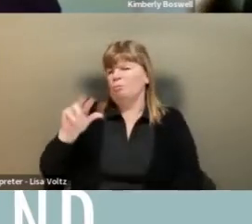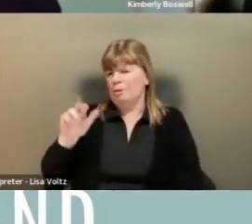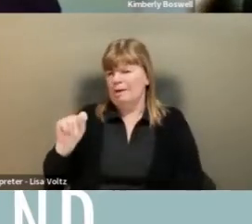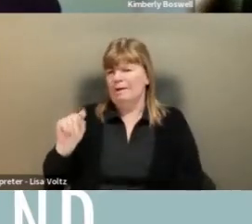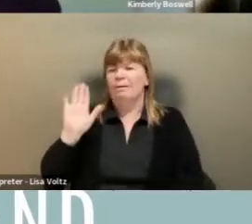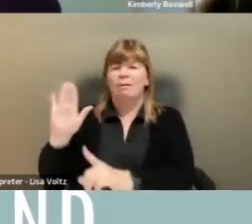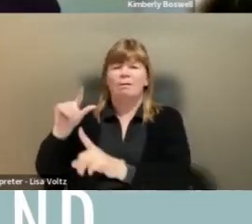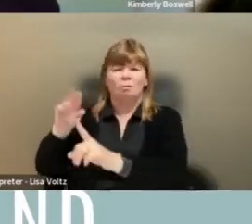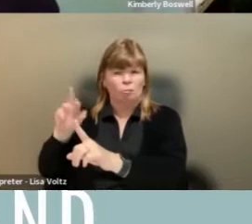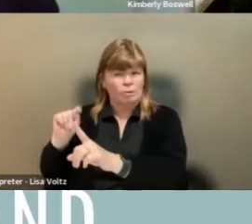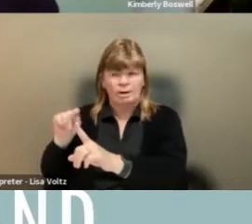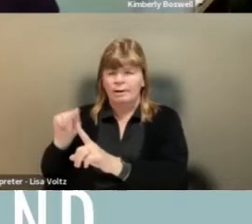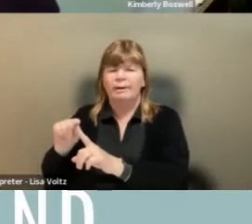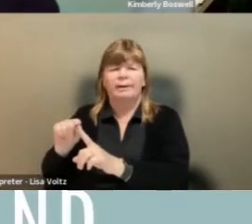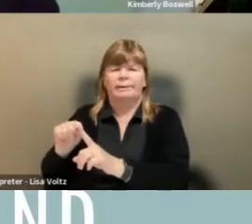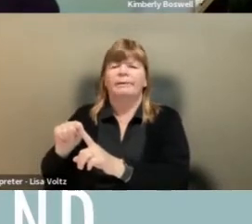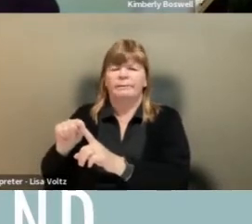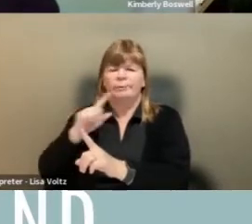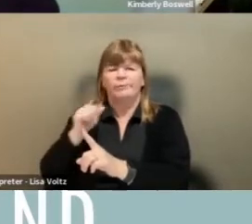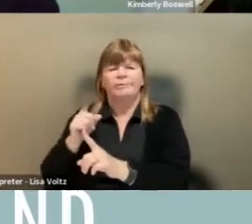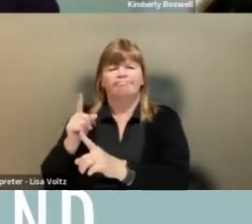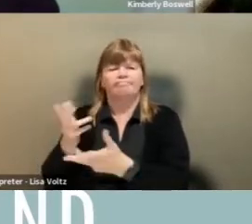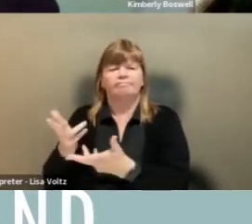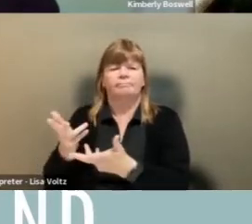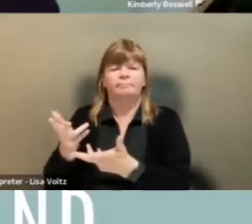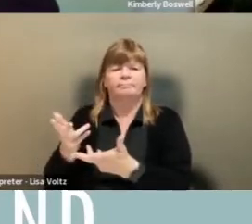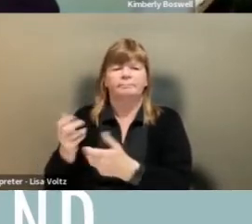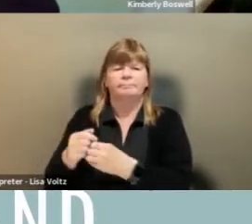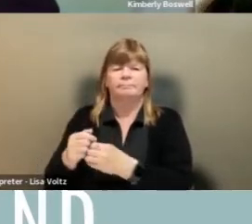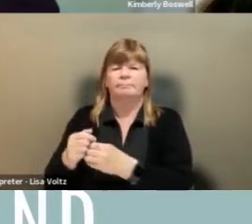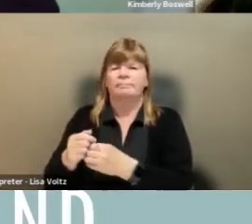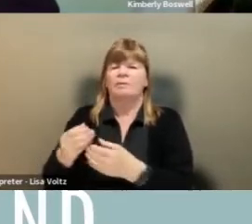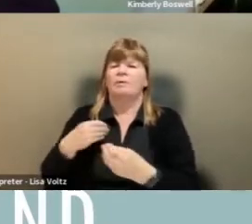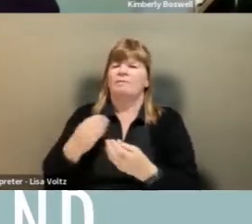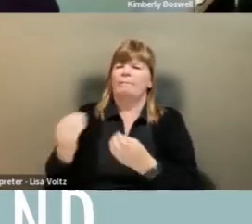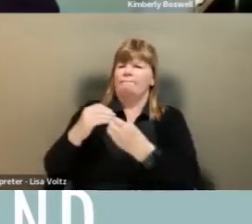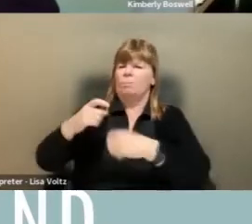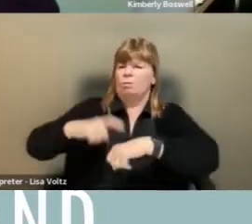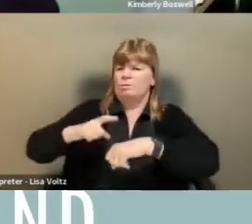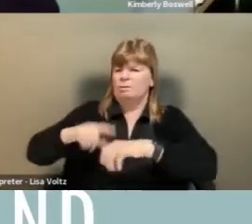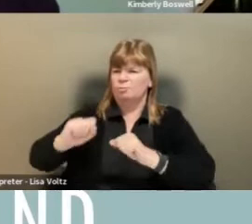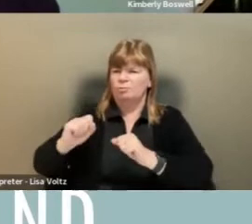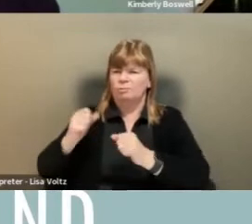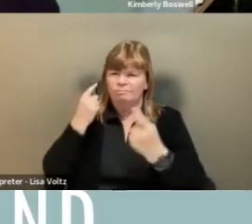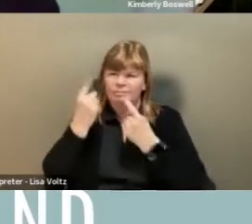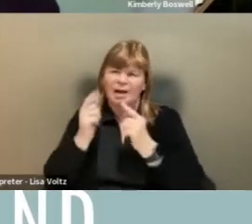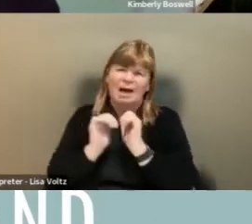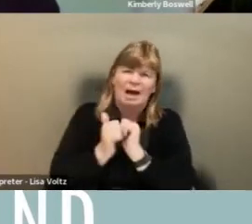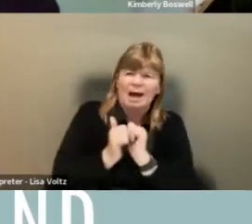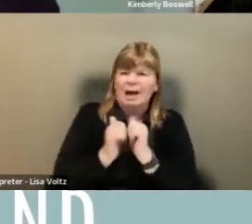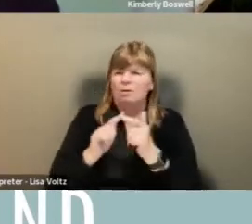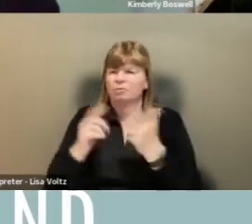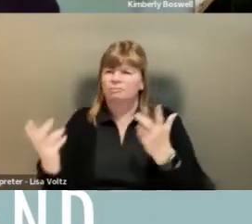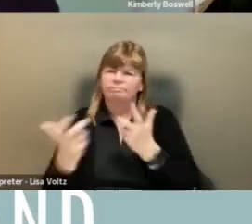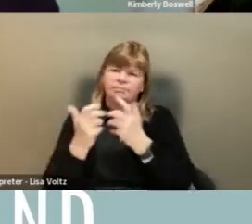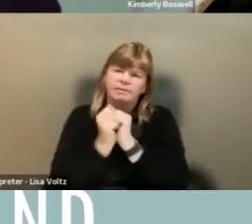grant opportunity really gave us time to really think about what do we want, how do we want to collaborate, how do